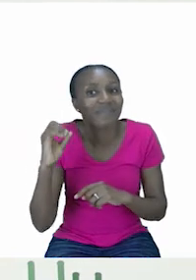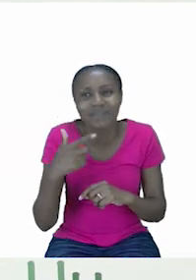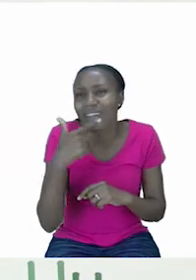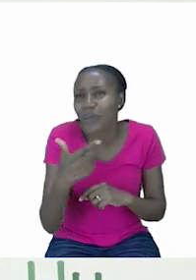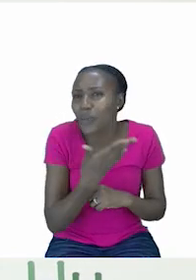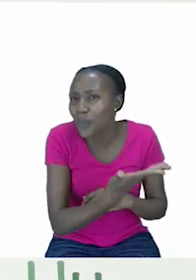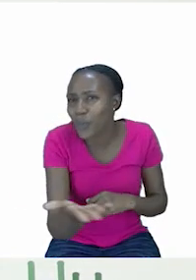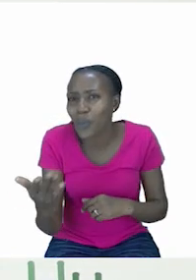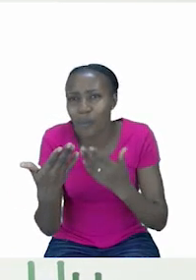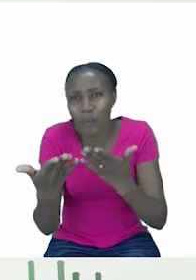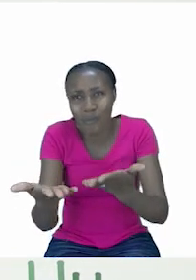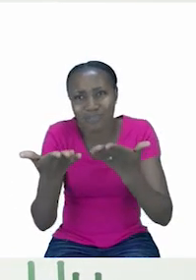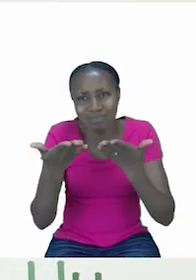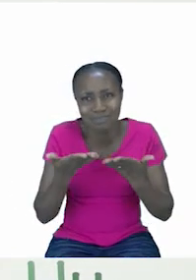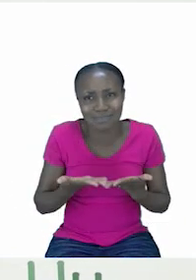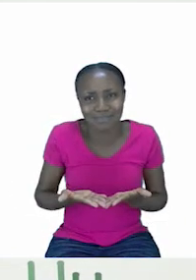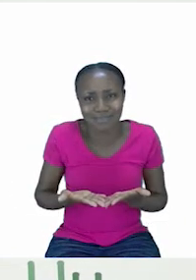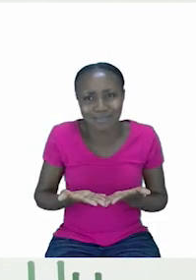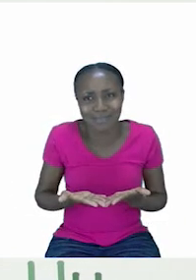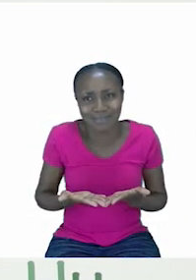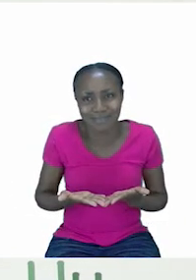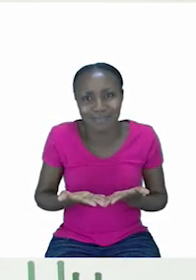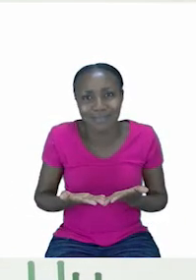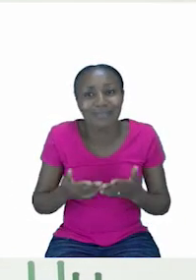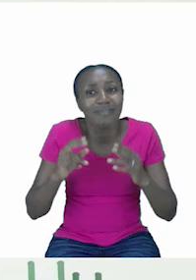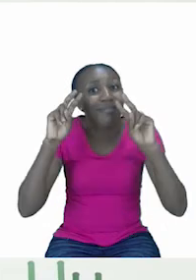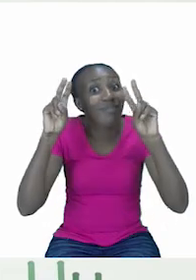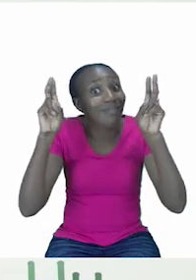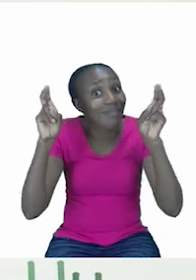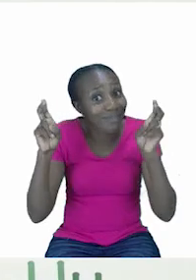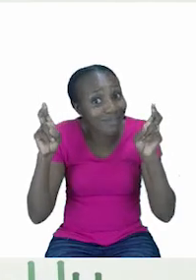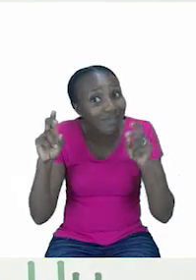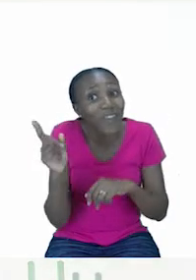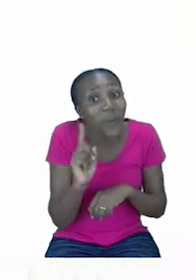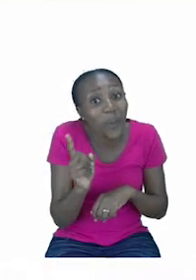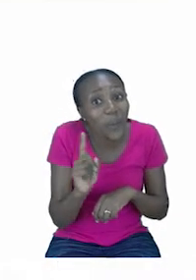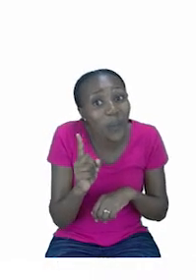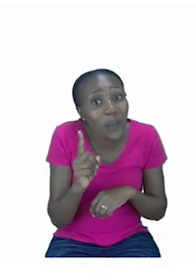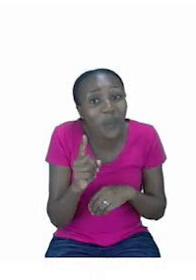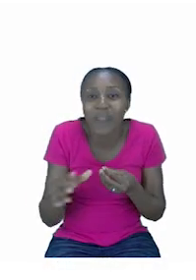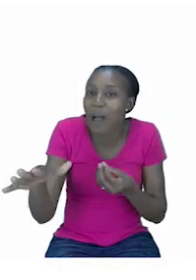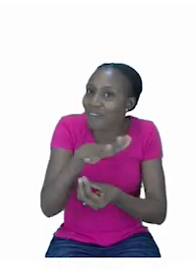much for joining me today. Our theme this week has been